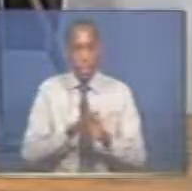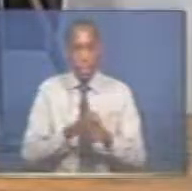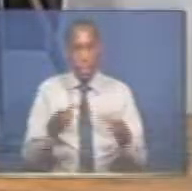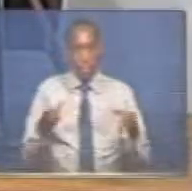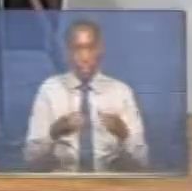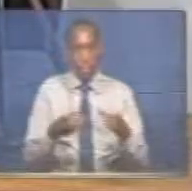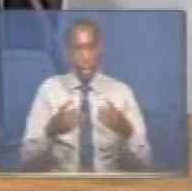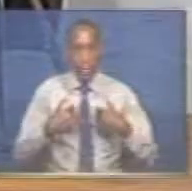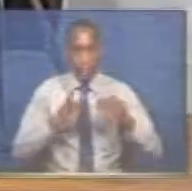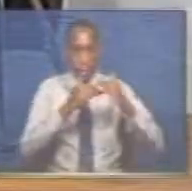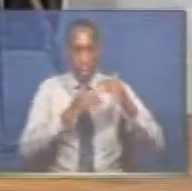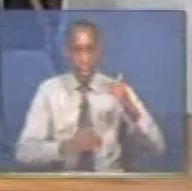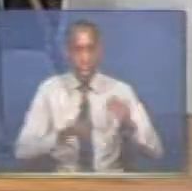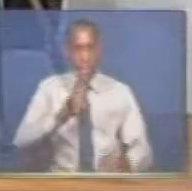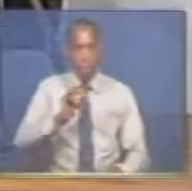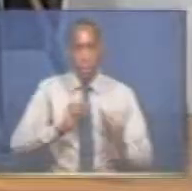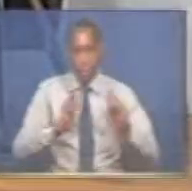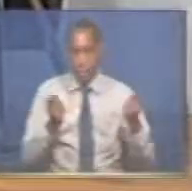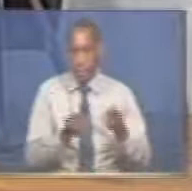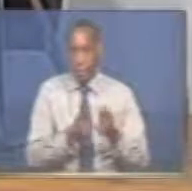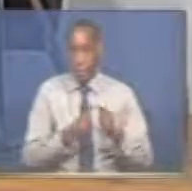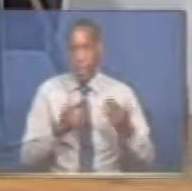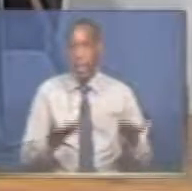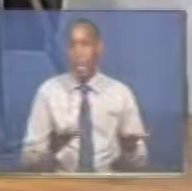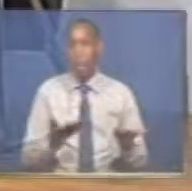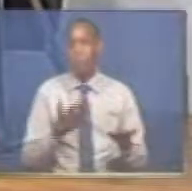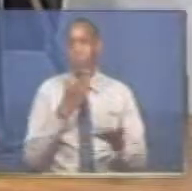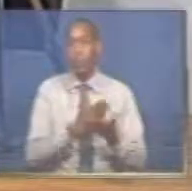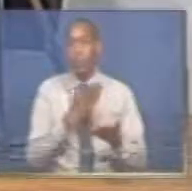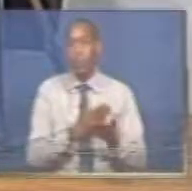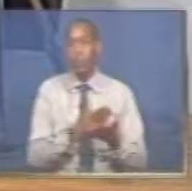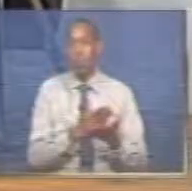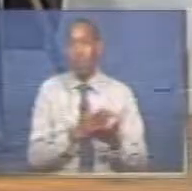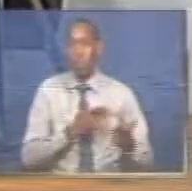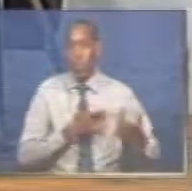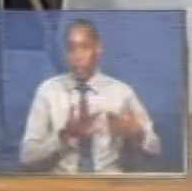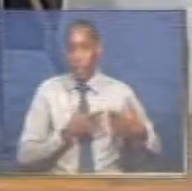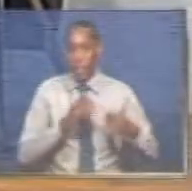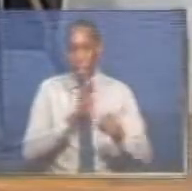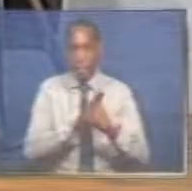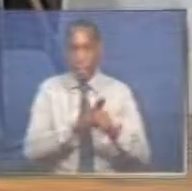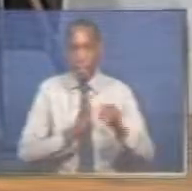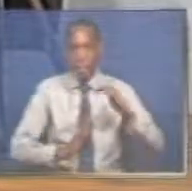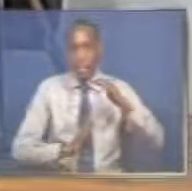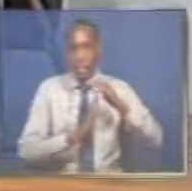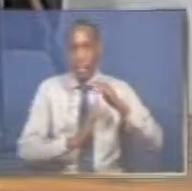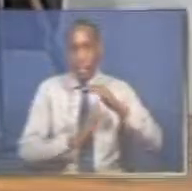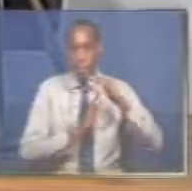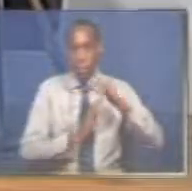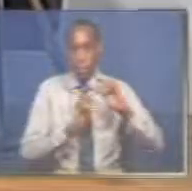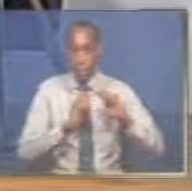an under-20 team. But how practical is that, considering most of the teams in the top tier can